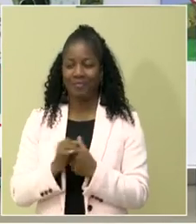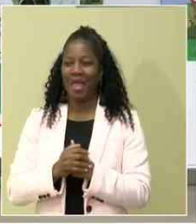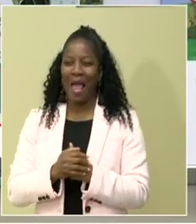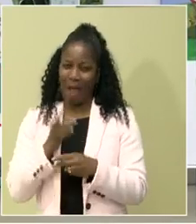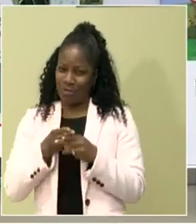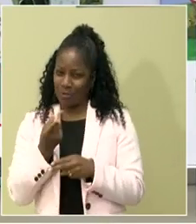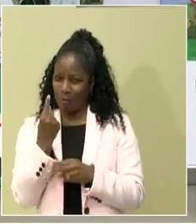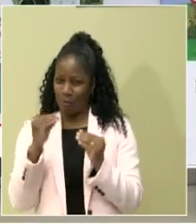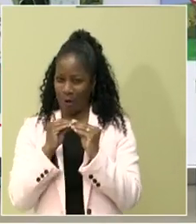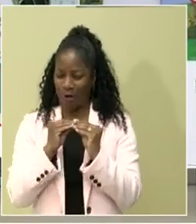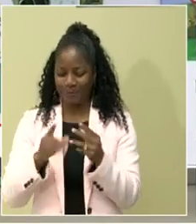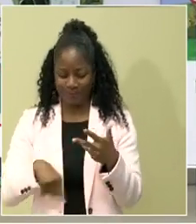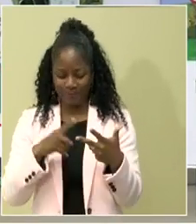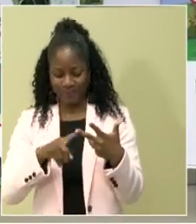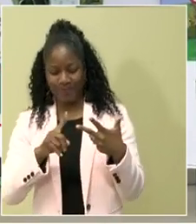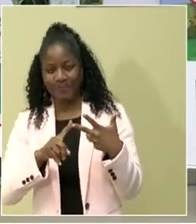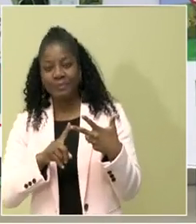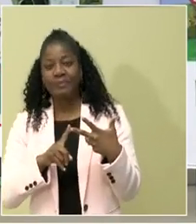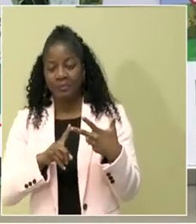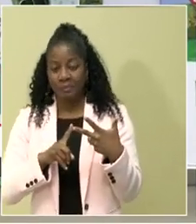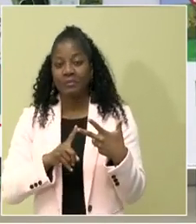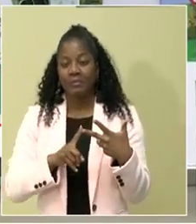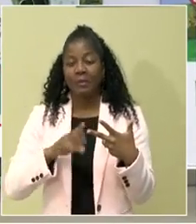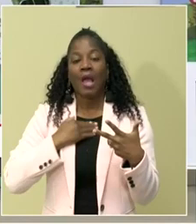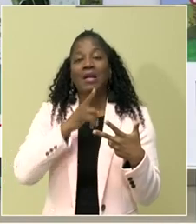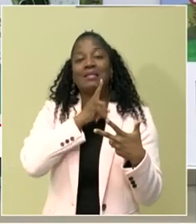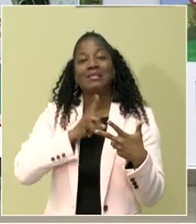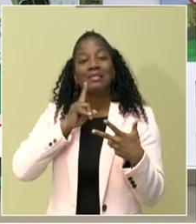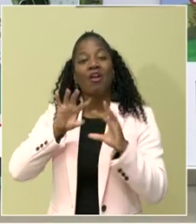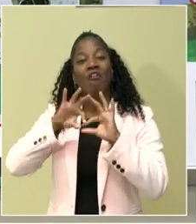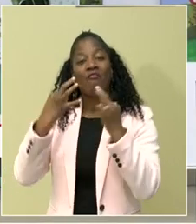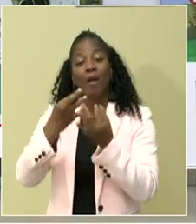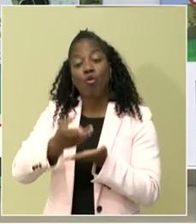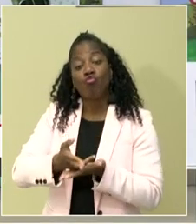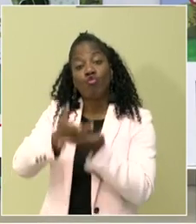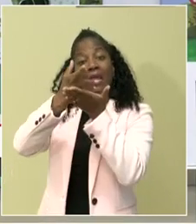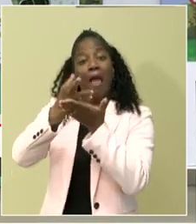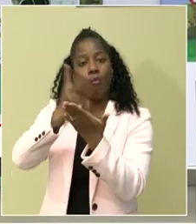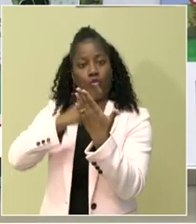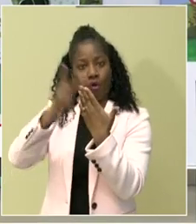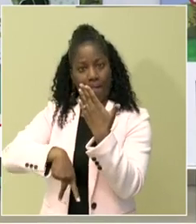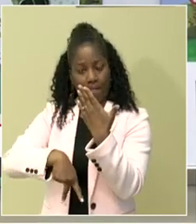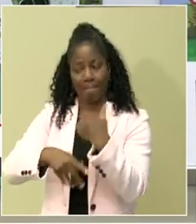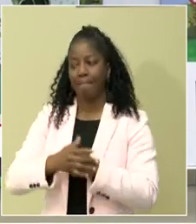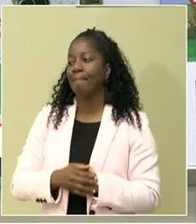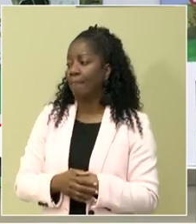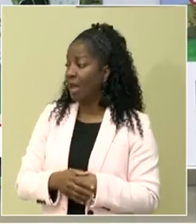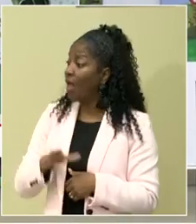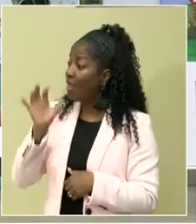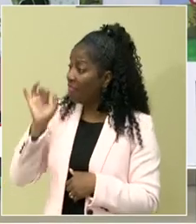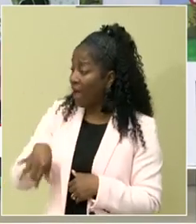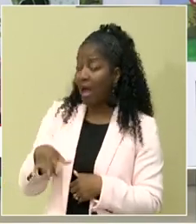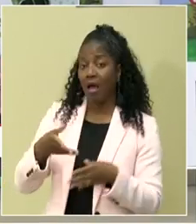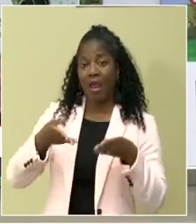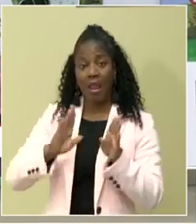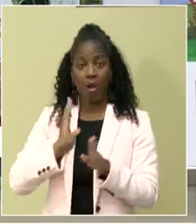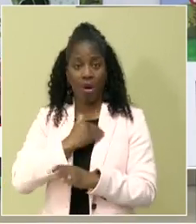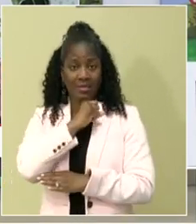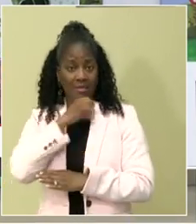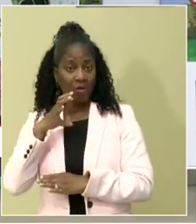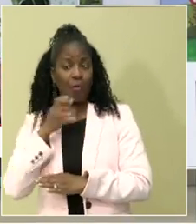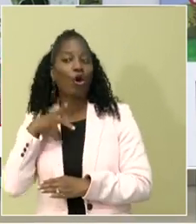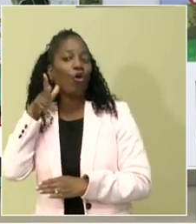a lot. And one more is our single family rehab program, which also allows seniors, we've heard